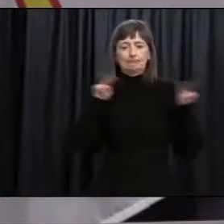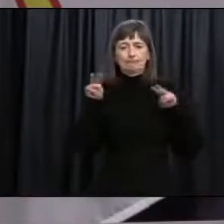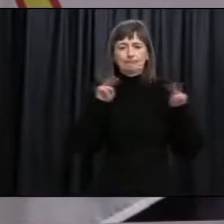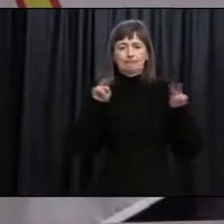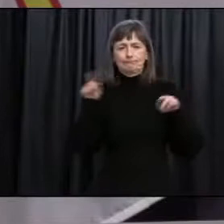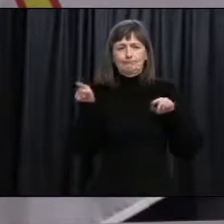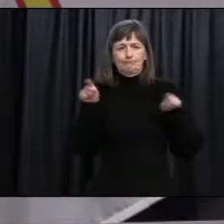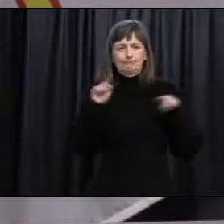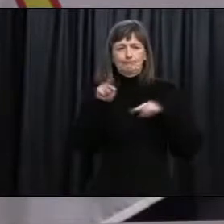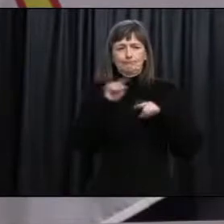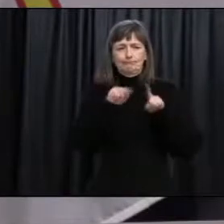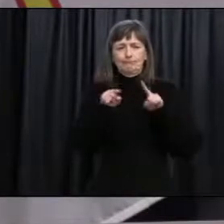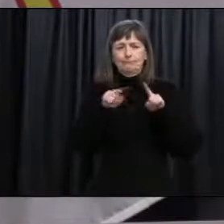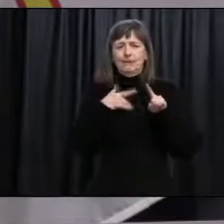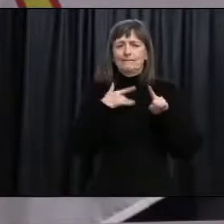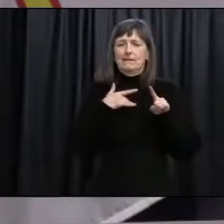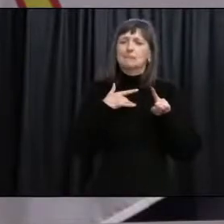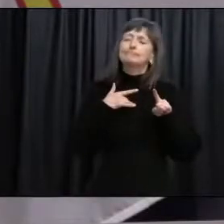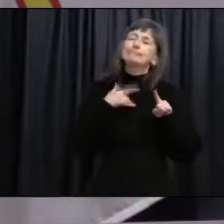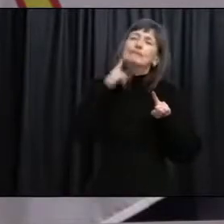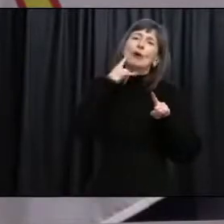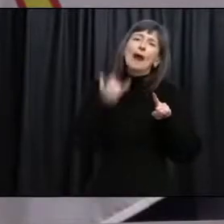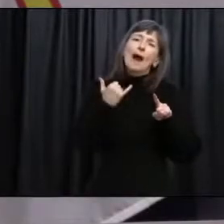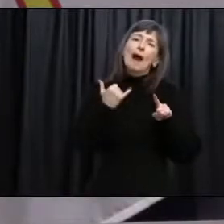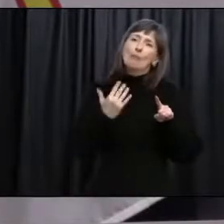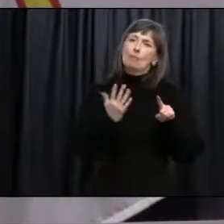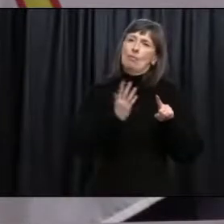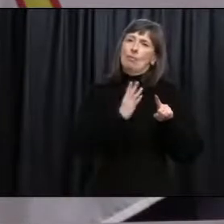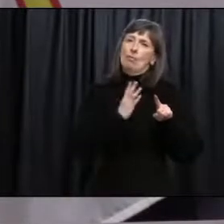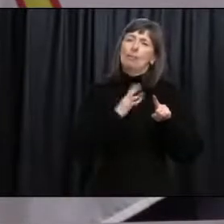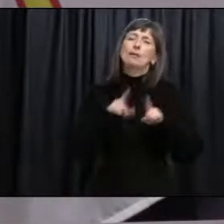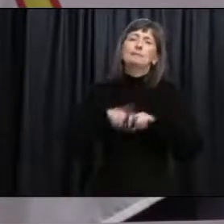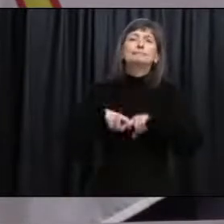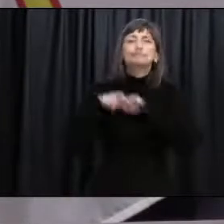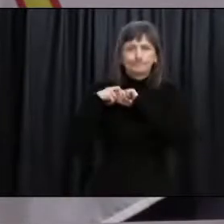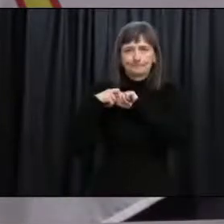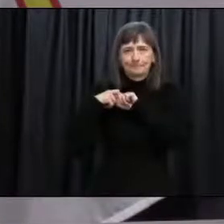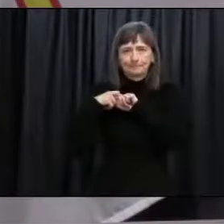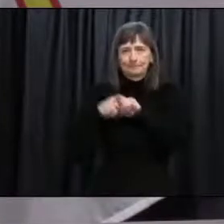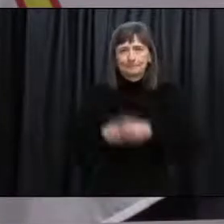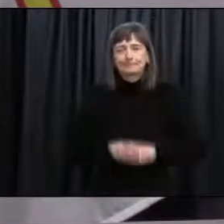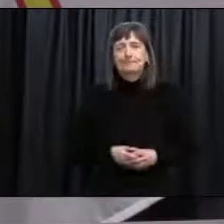this was an appropriate response.